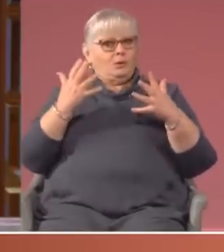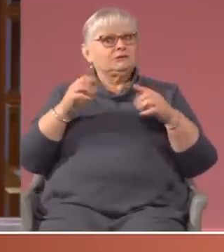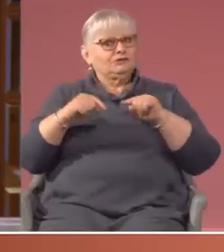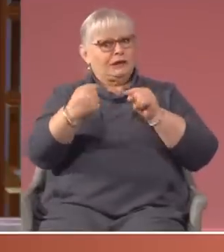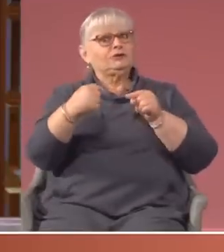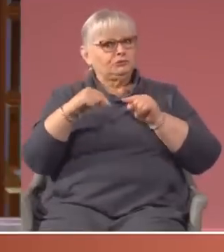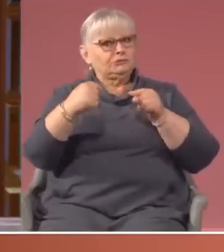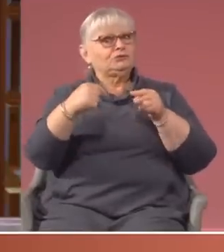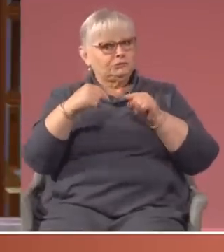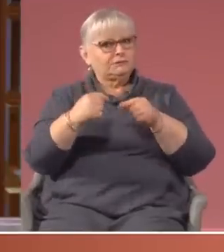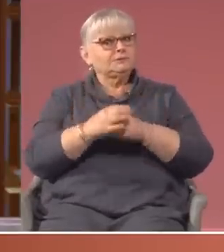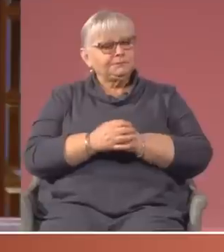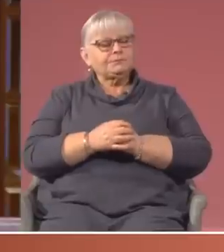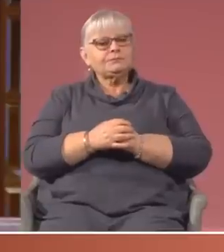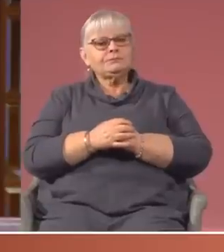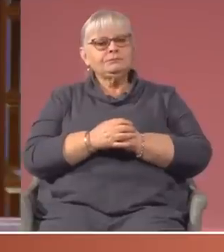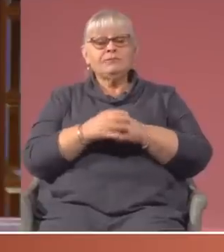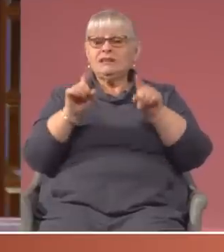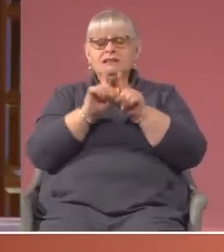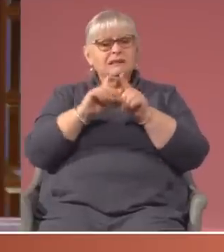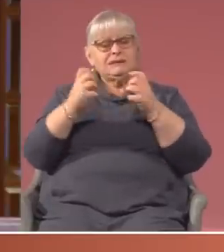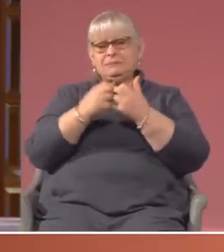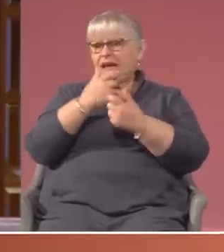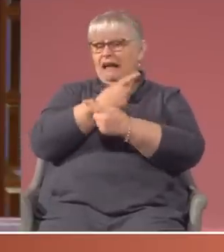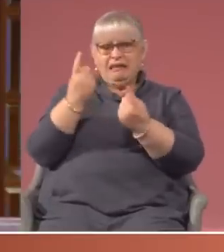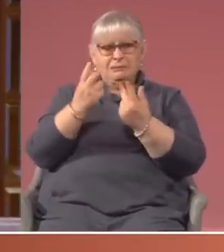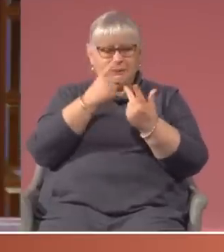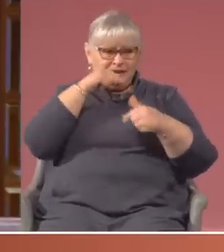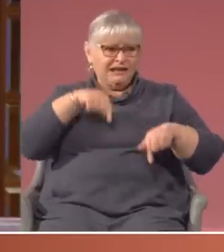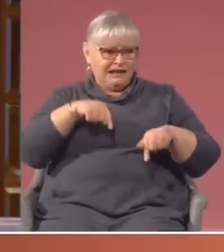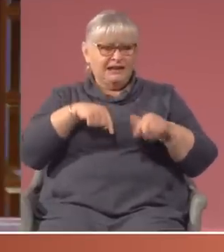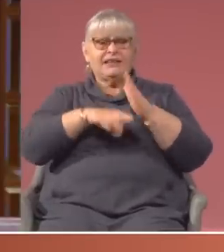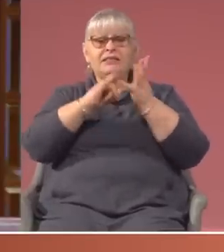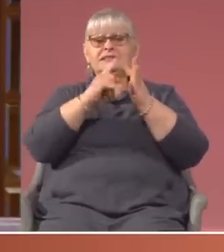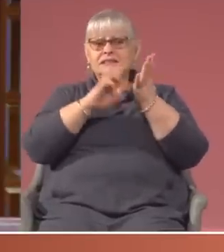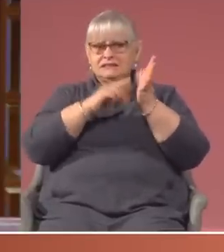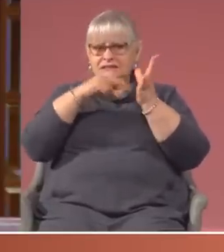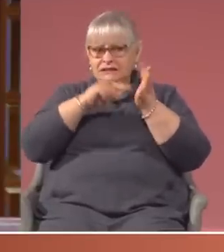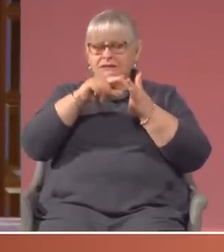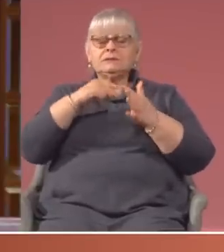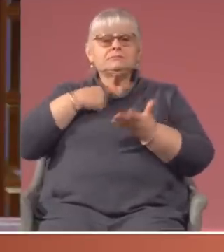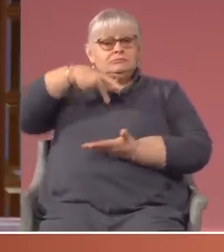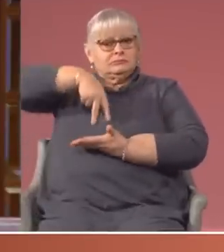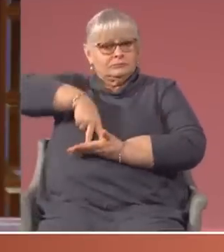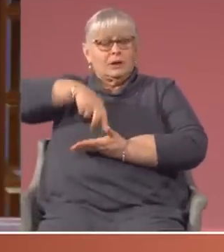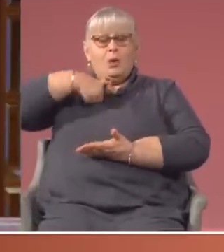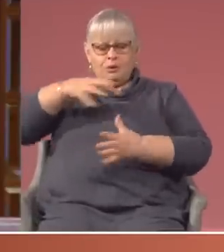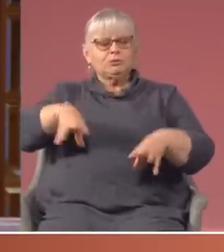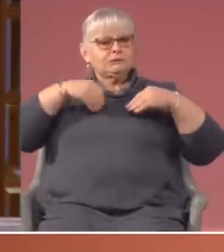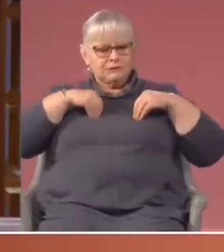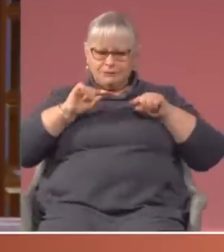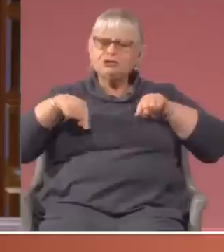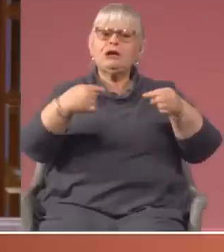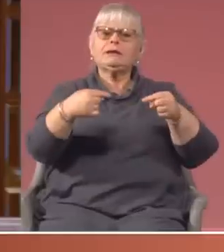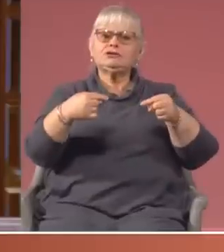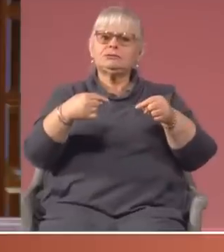challenges. Like many colleagues here in the Senate, I stand here wanting to take on these challenges,